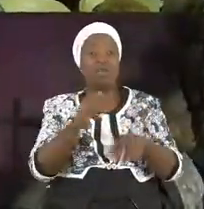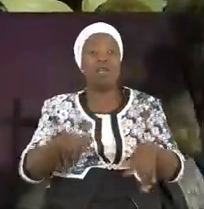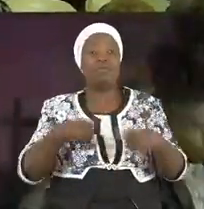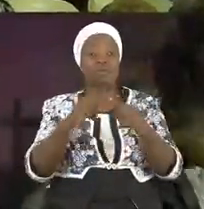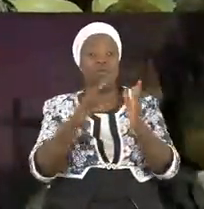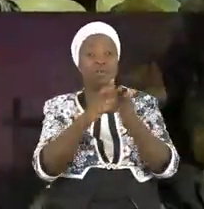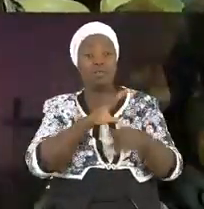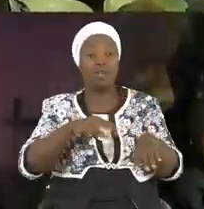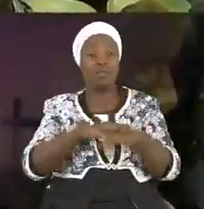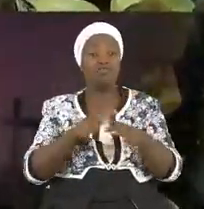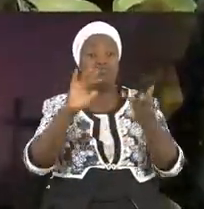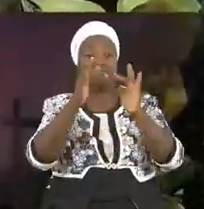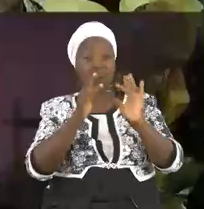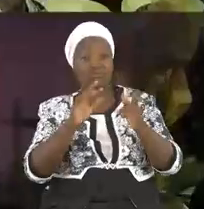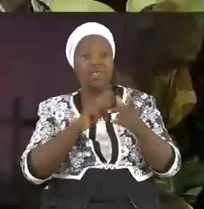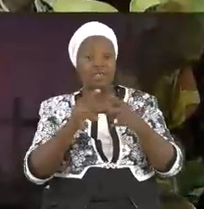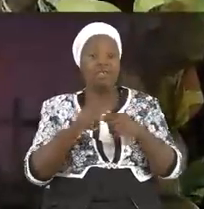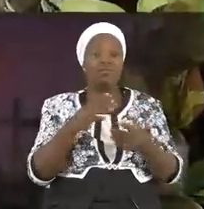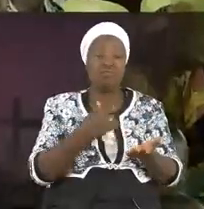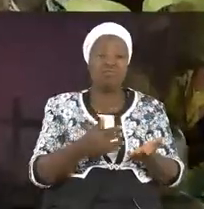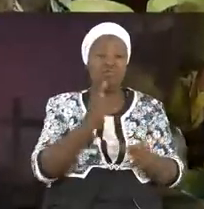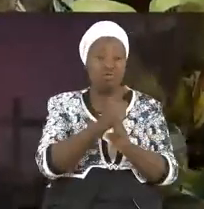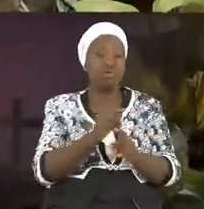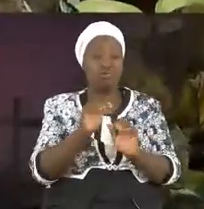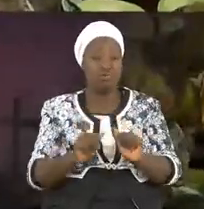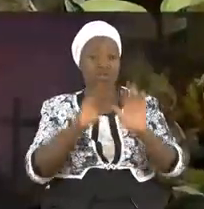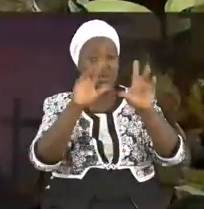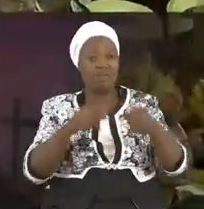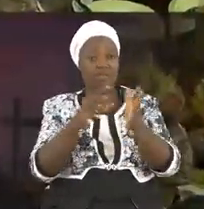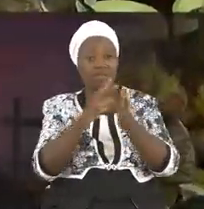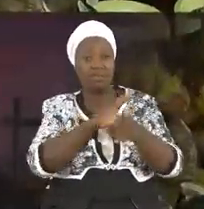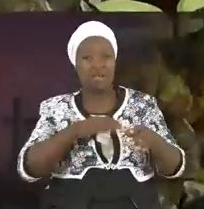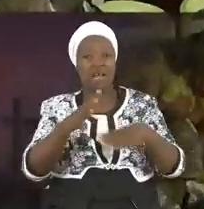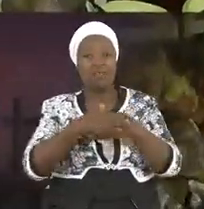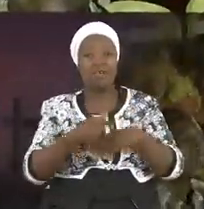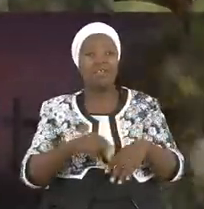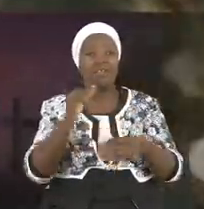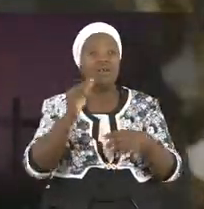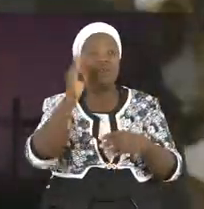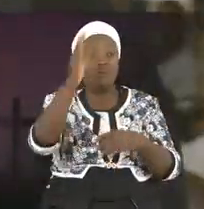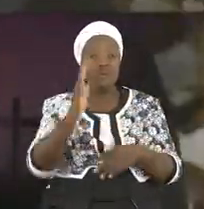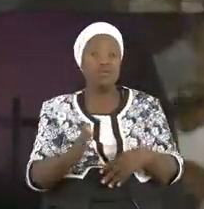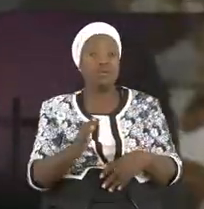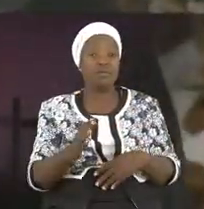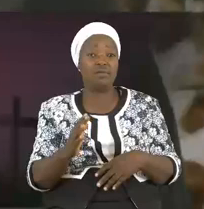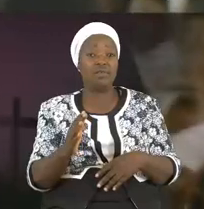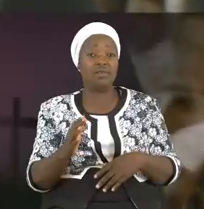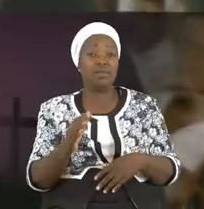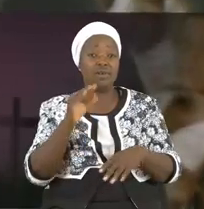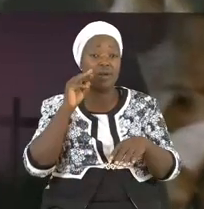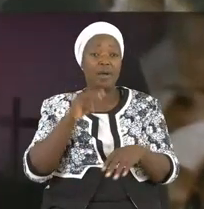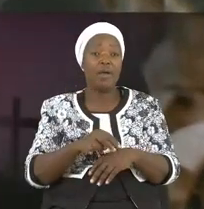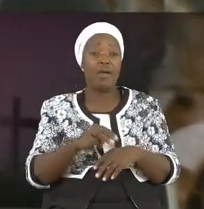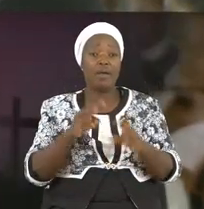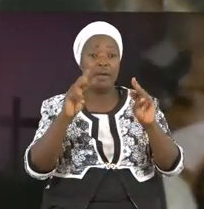your life to Christ after the pastor's message this evening, you visit the link that